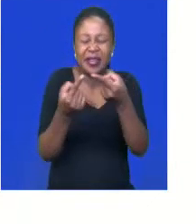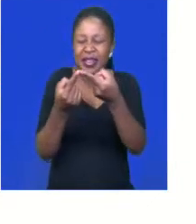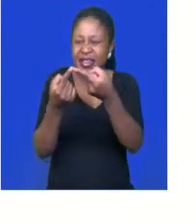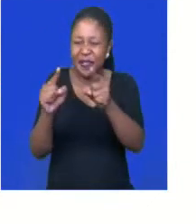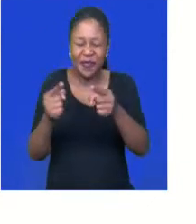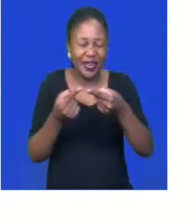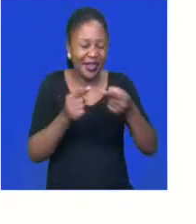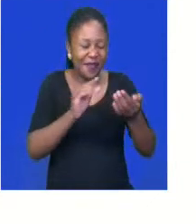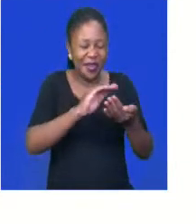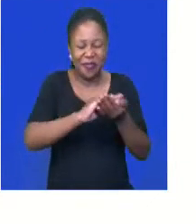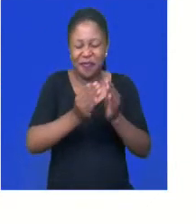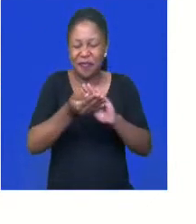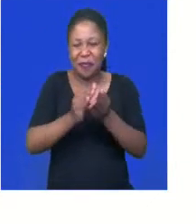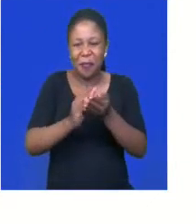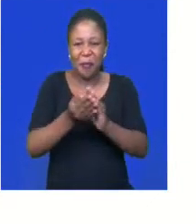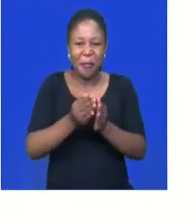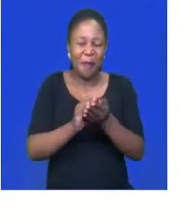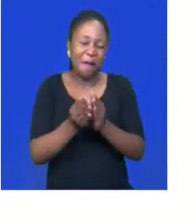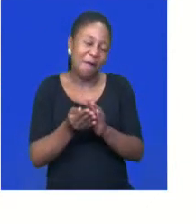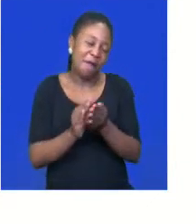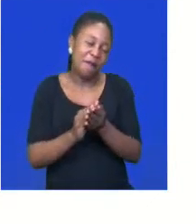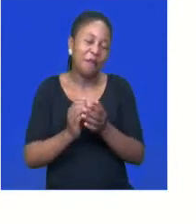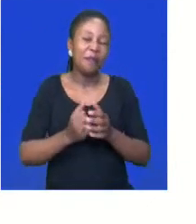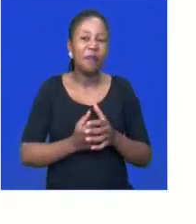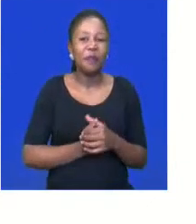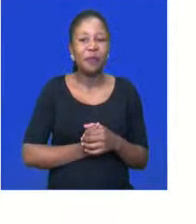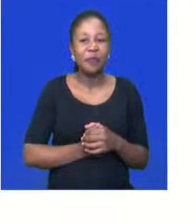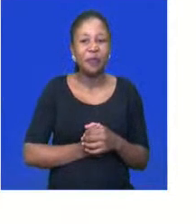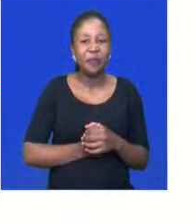Also Genesis 1 verse 26